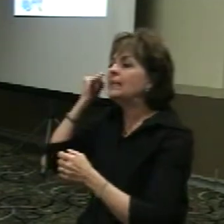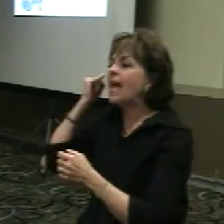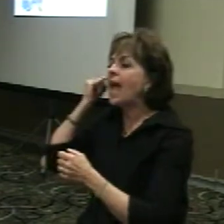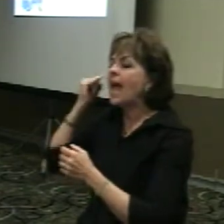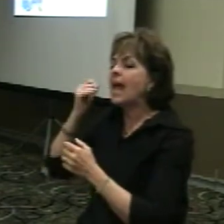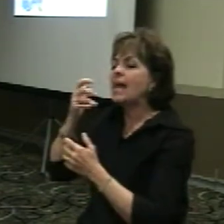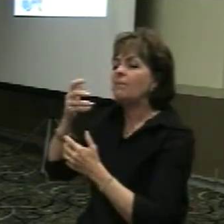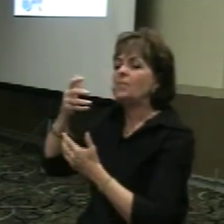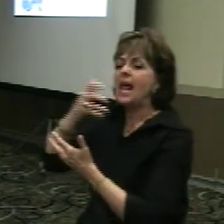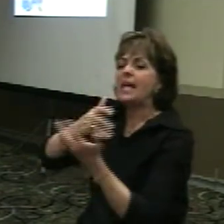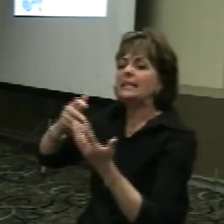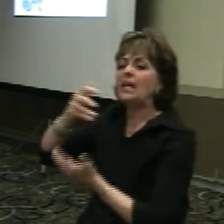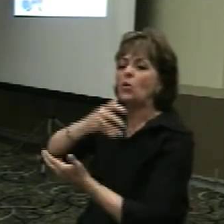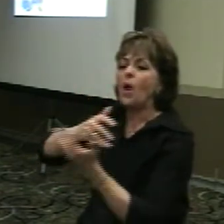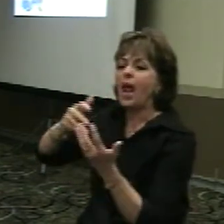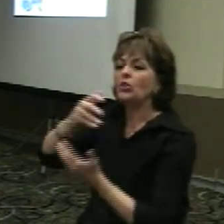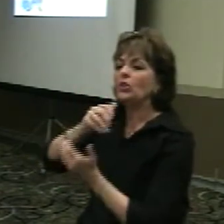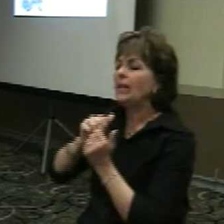somehow interaction with